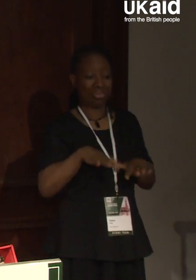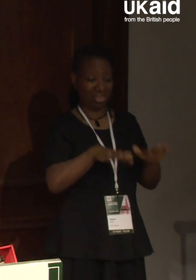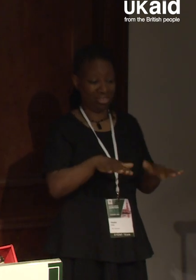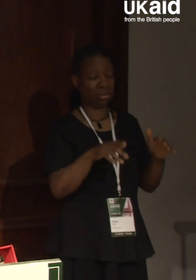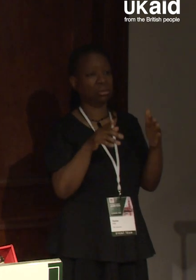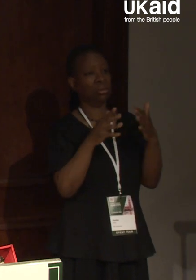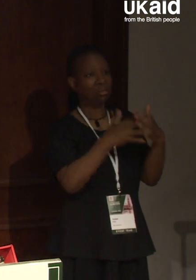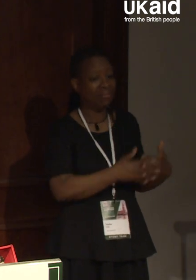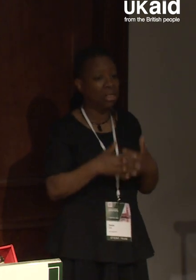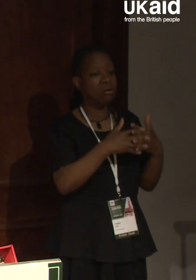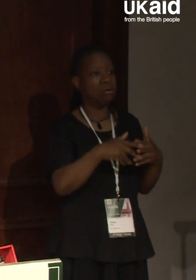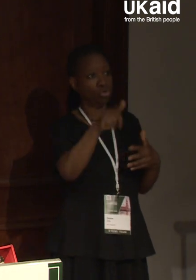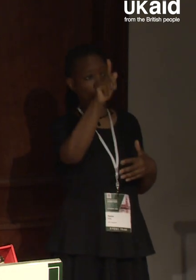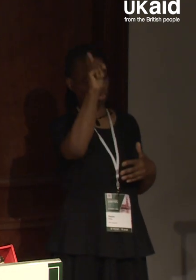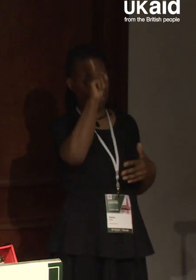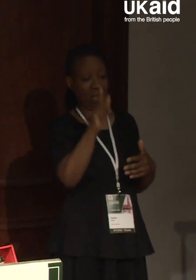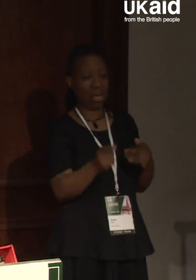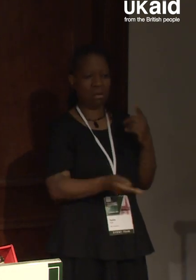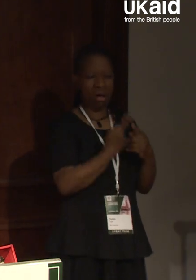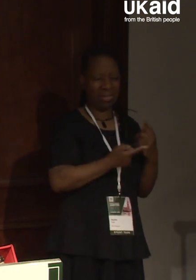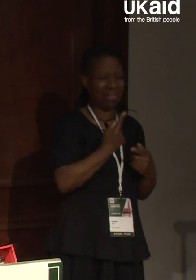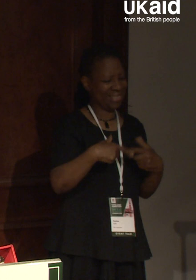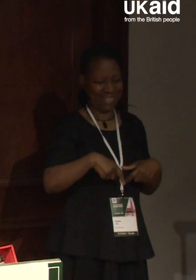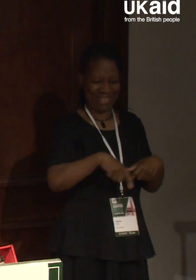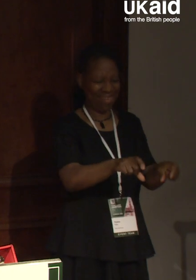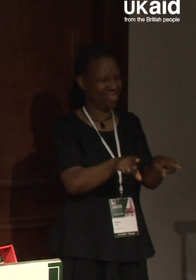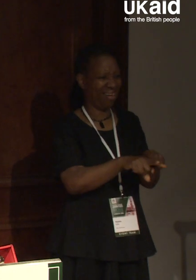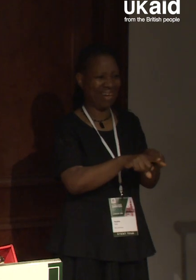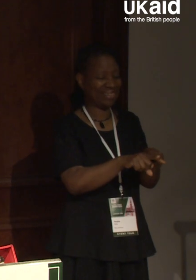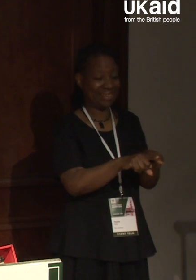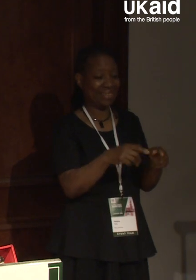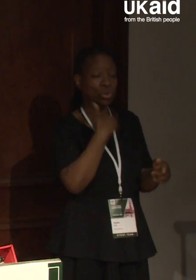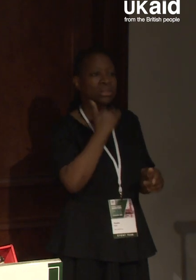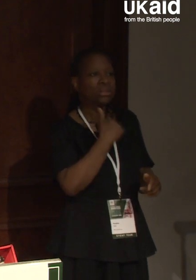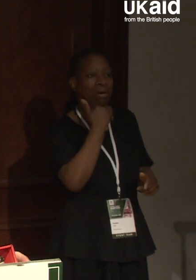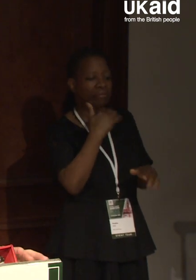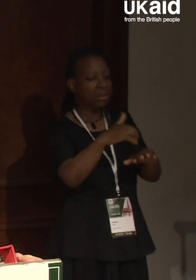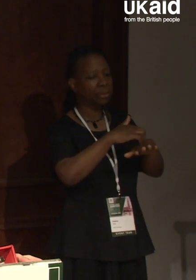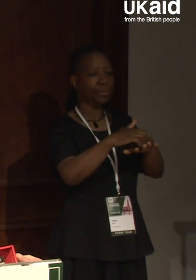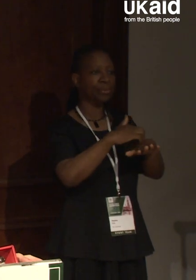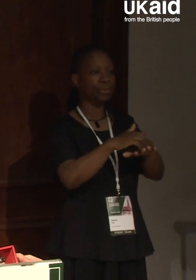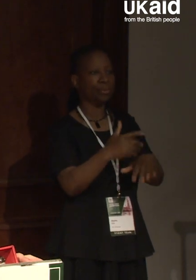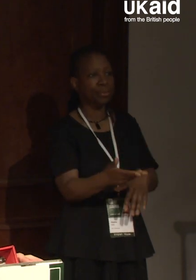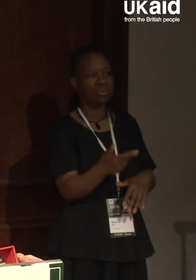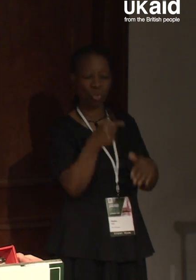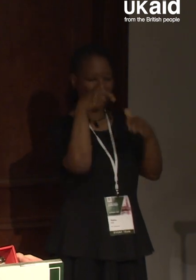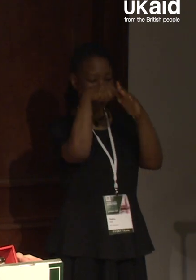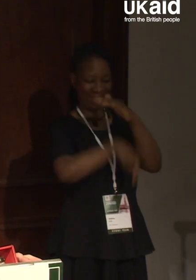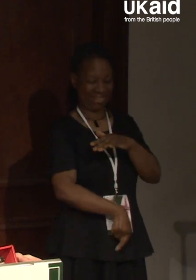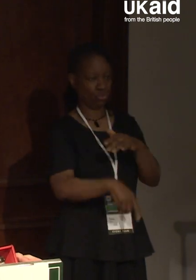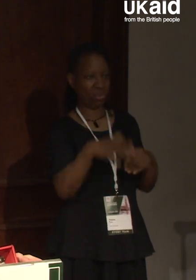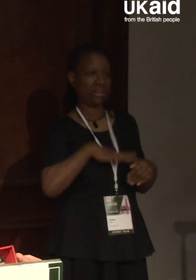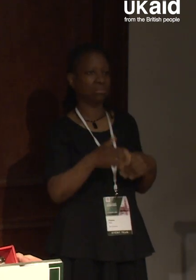States, such as Germany, and others, we are still only scratching the surface and are still only able to scratch the surface